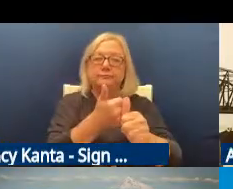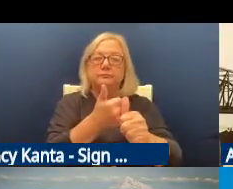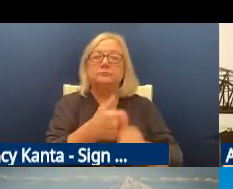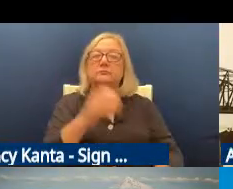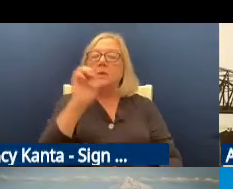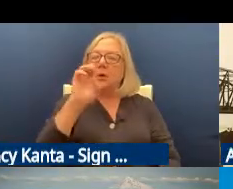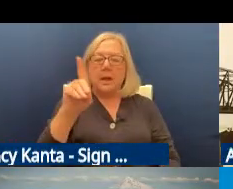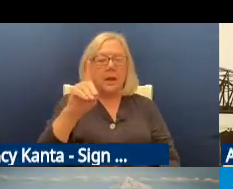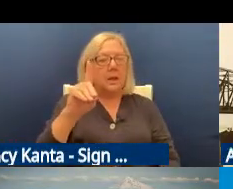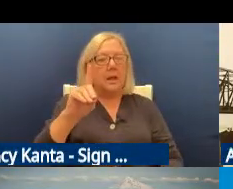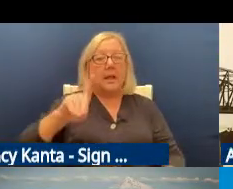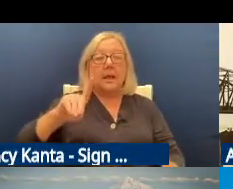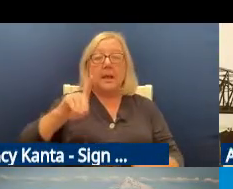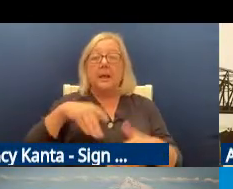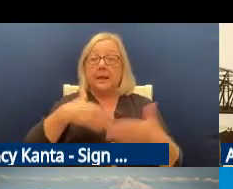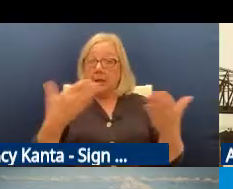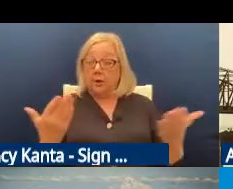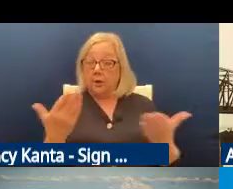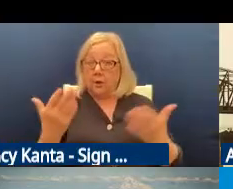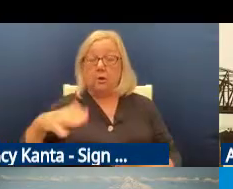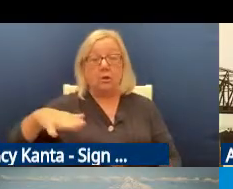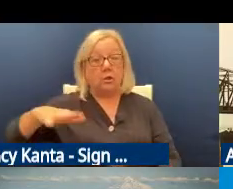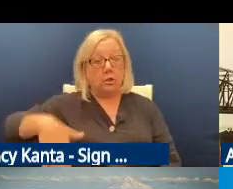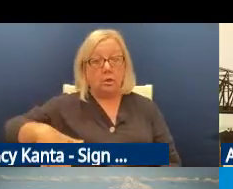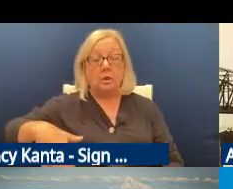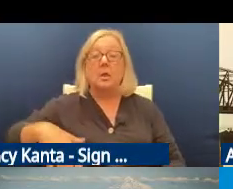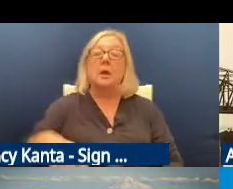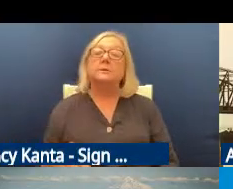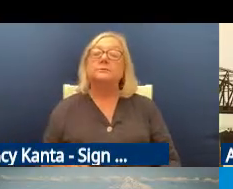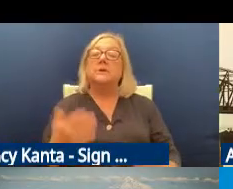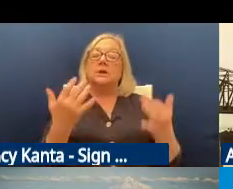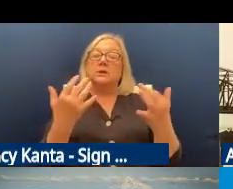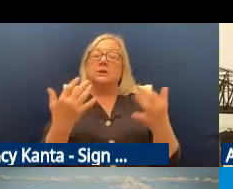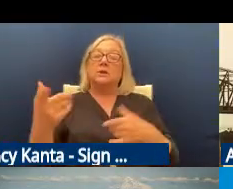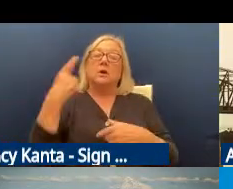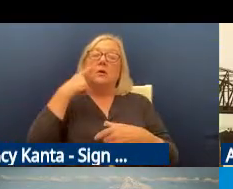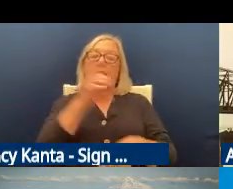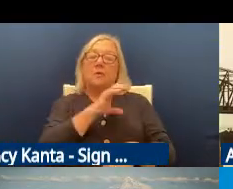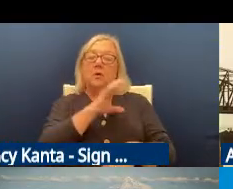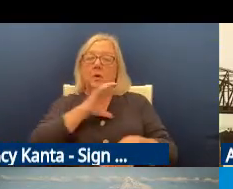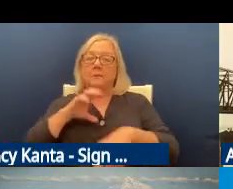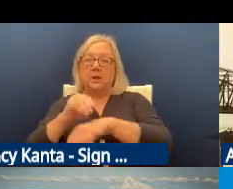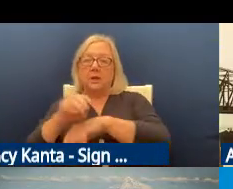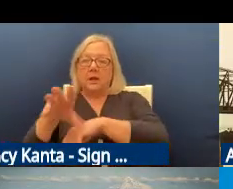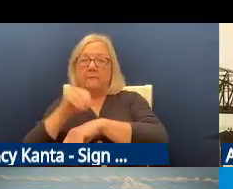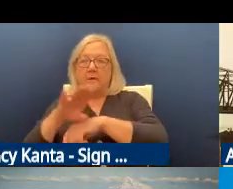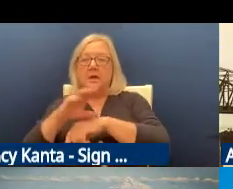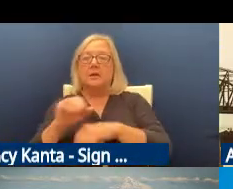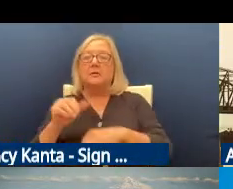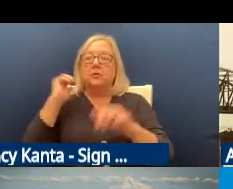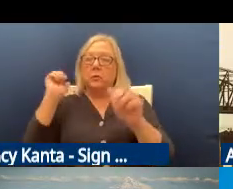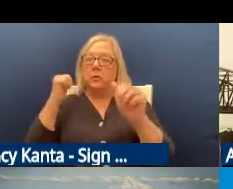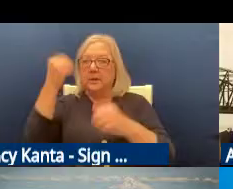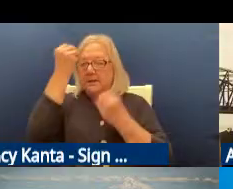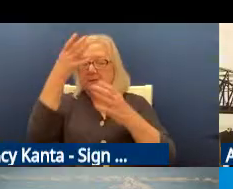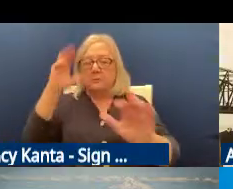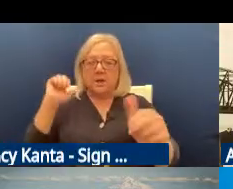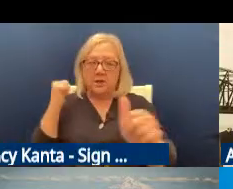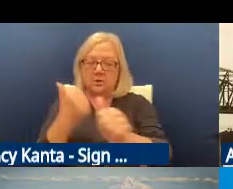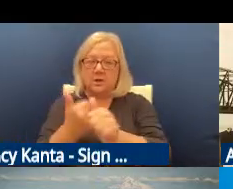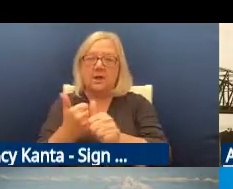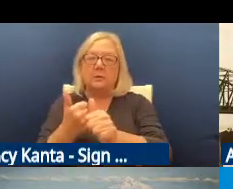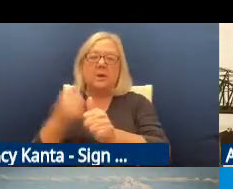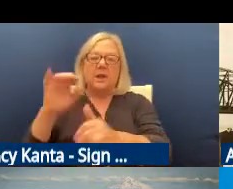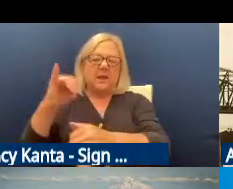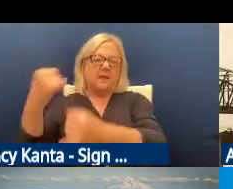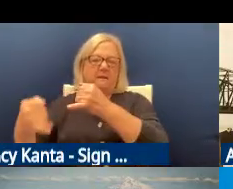so we'll wait on the community advisory updates to the end. So we'll start with our local government elected officials.